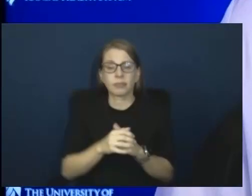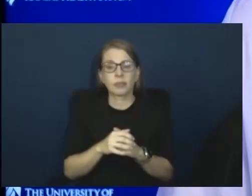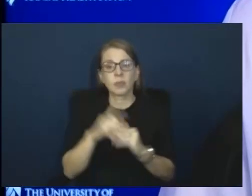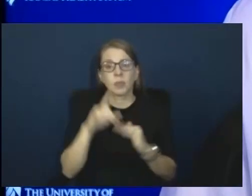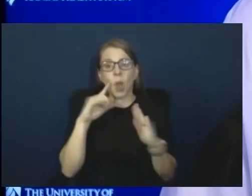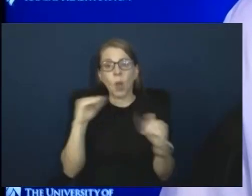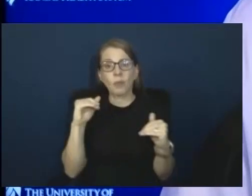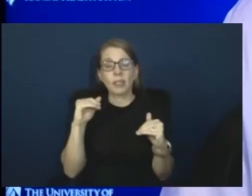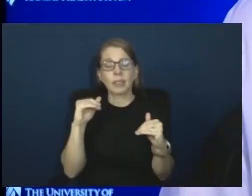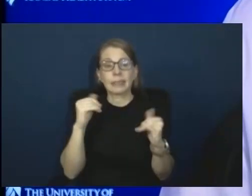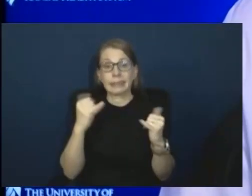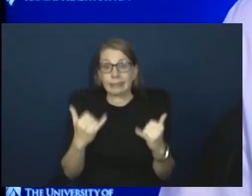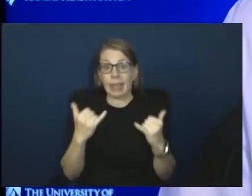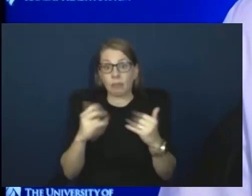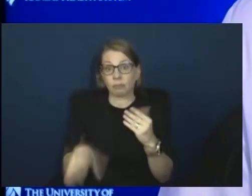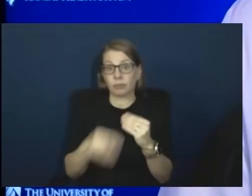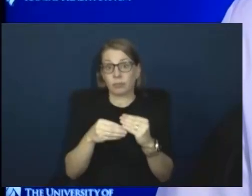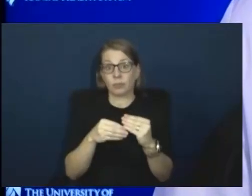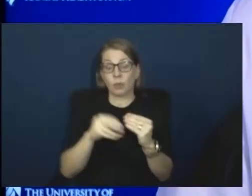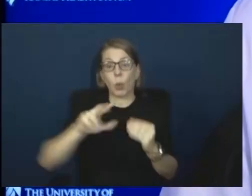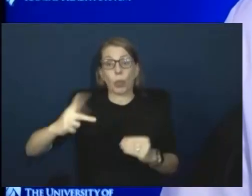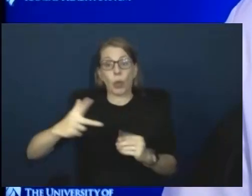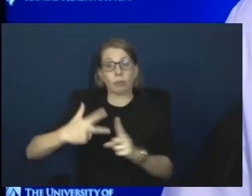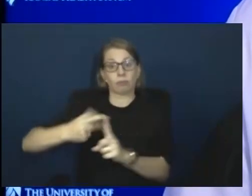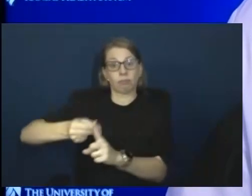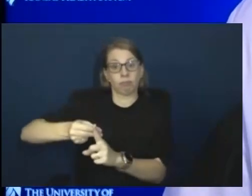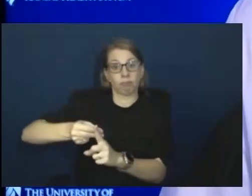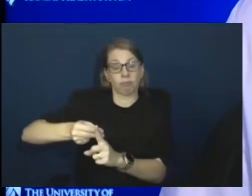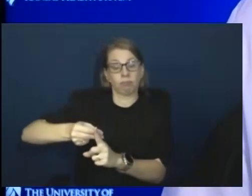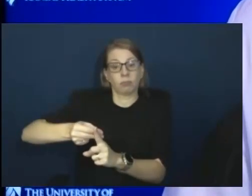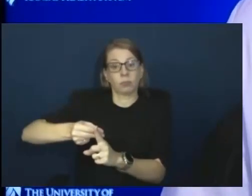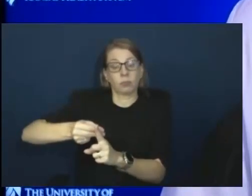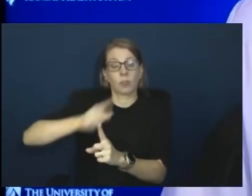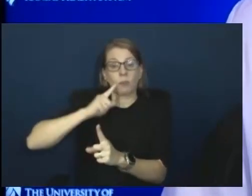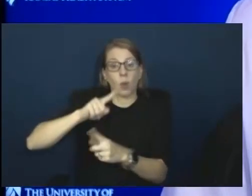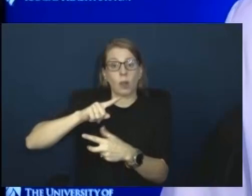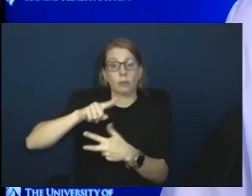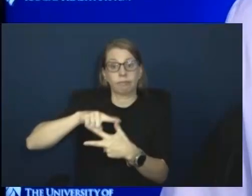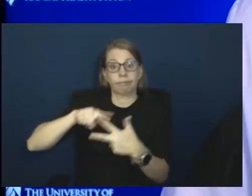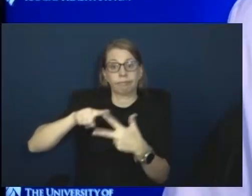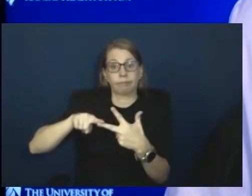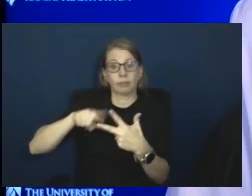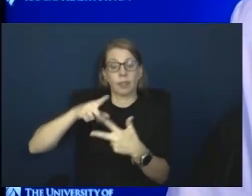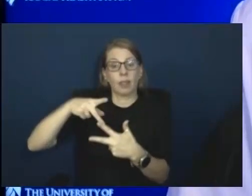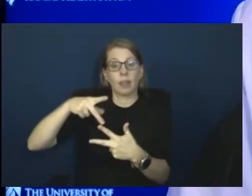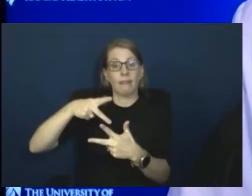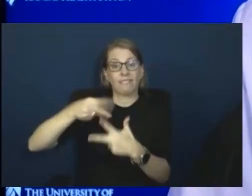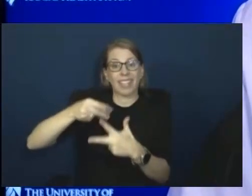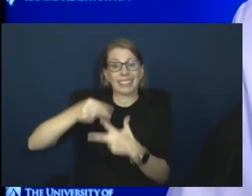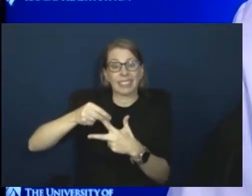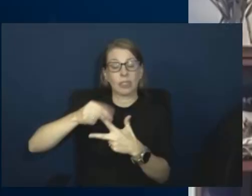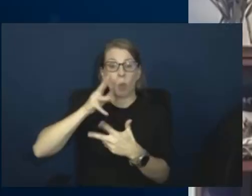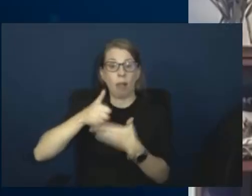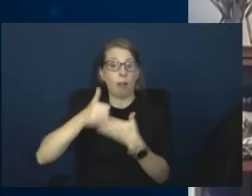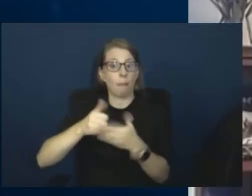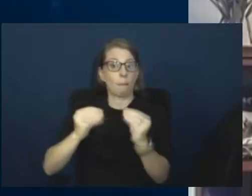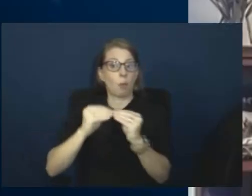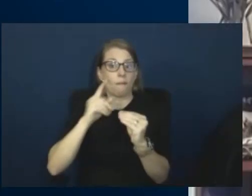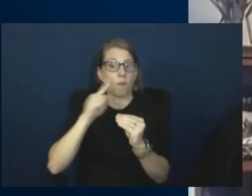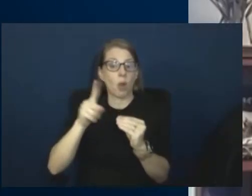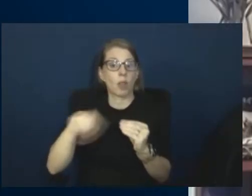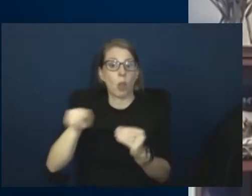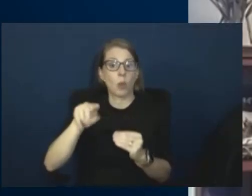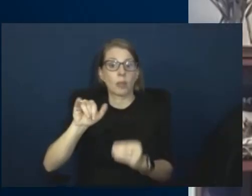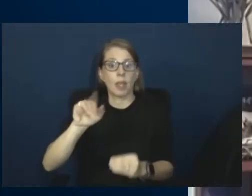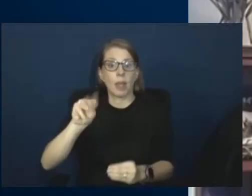the additional or third dosing of the vaccine, that will give more protection to those immunosuppressed patients. Dr. Richt, I do have one